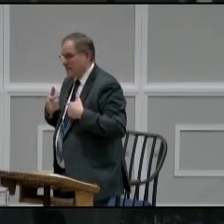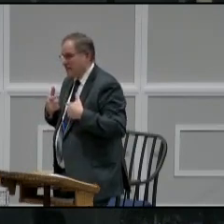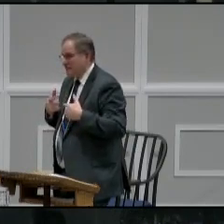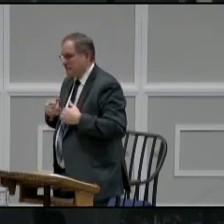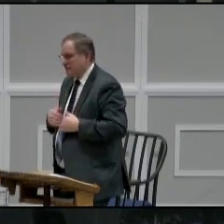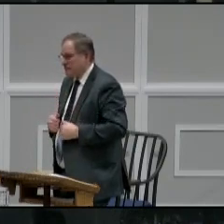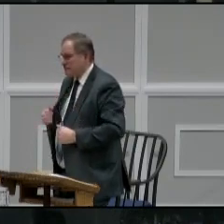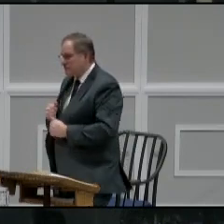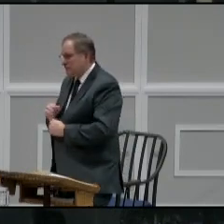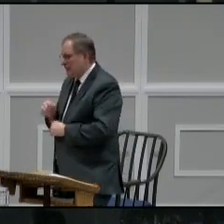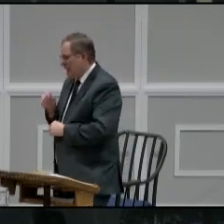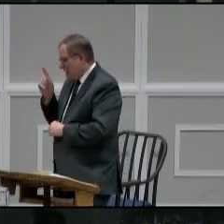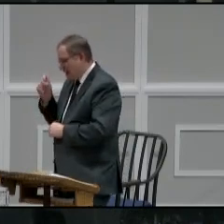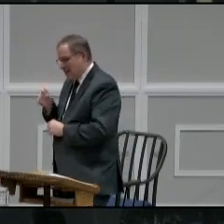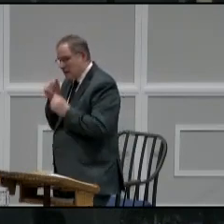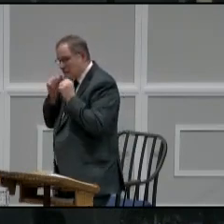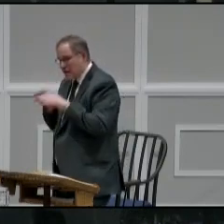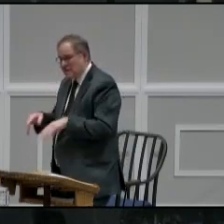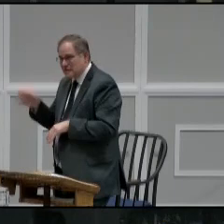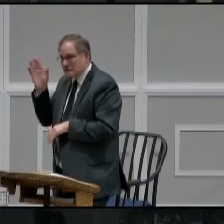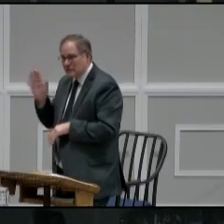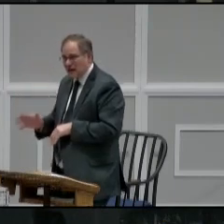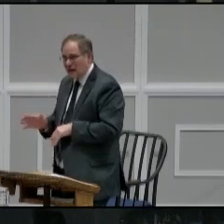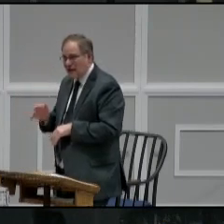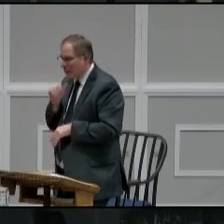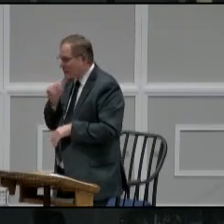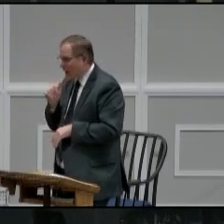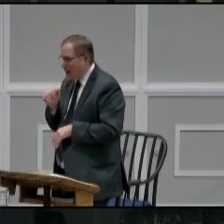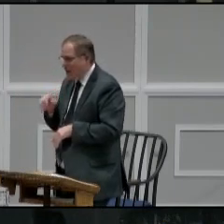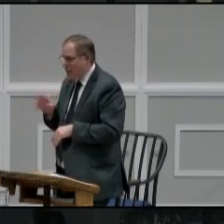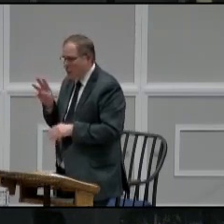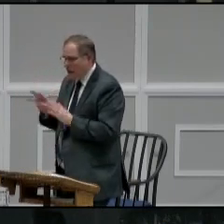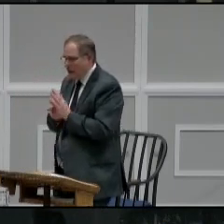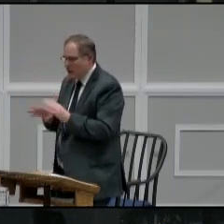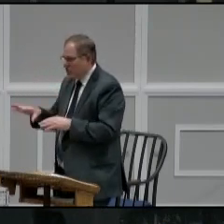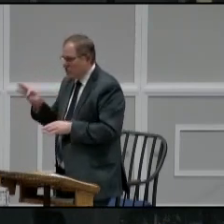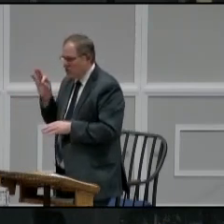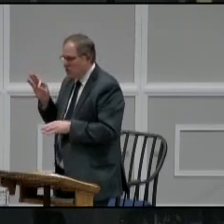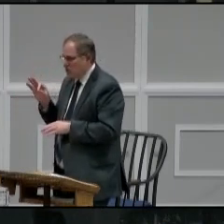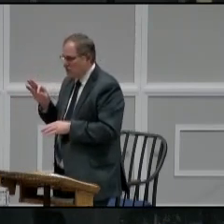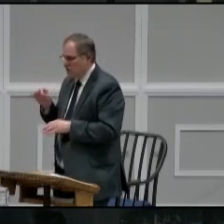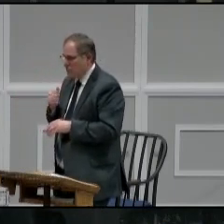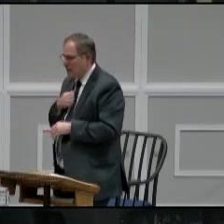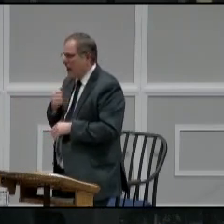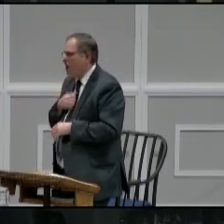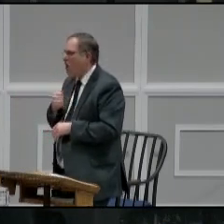Oh, the blessings of God. Oh, man, they're great. How many of you are thankful for the blessings of God today?